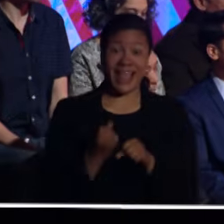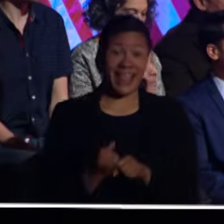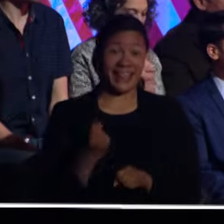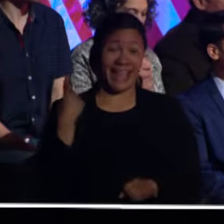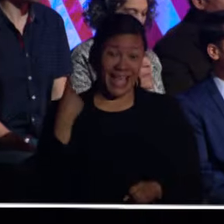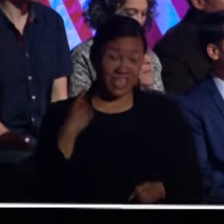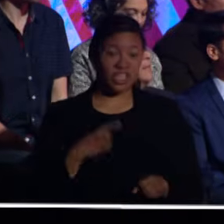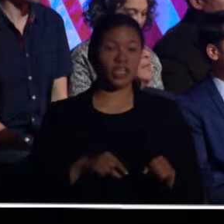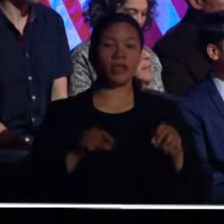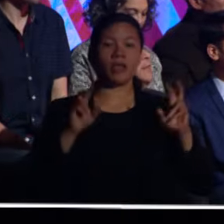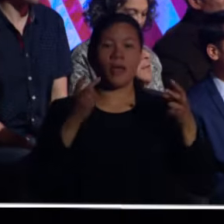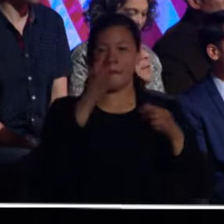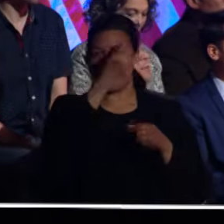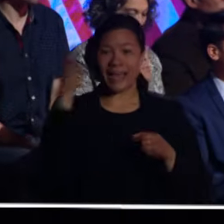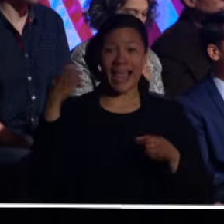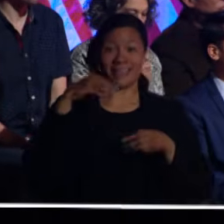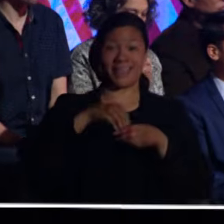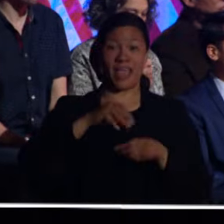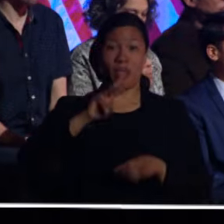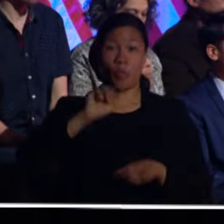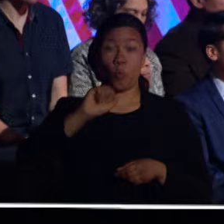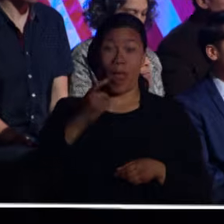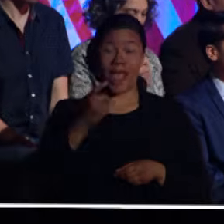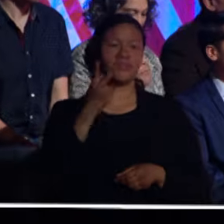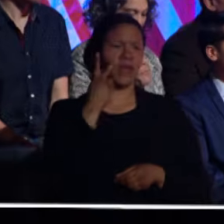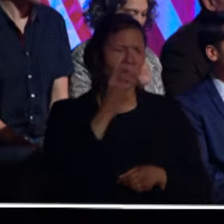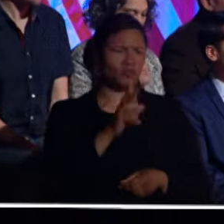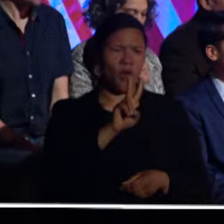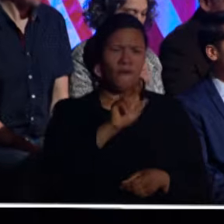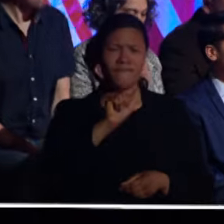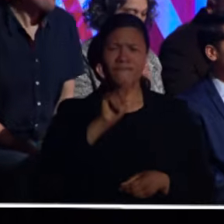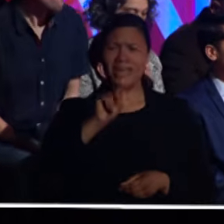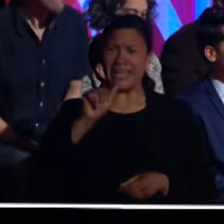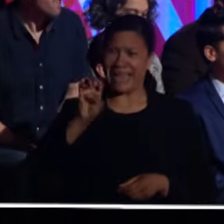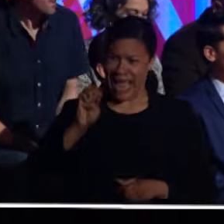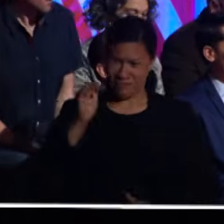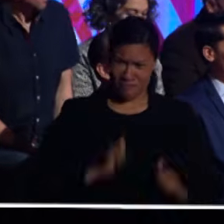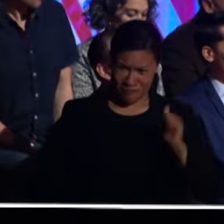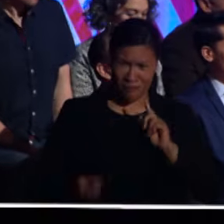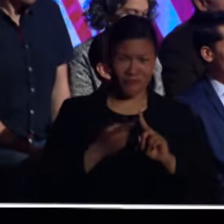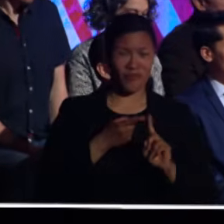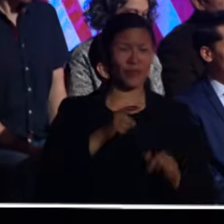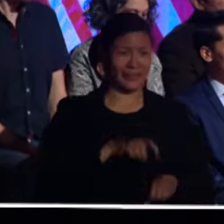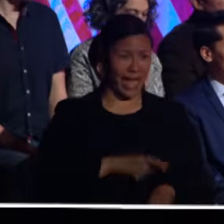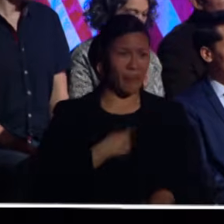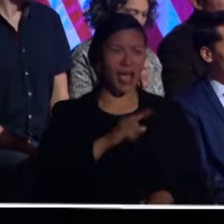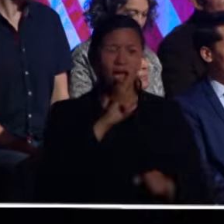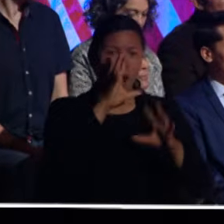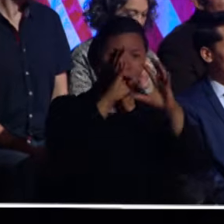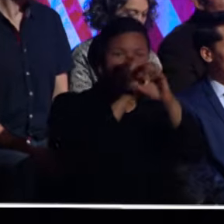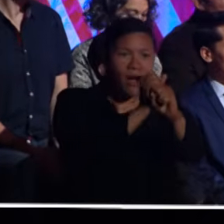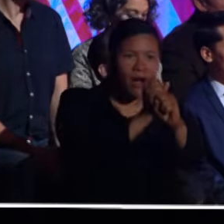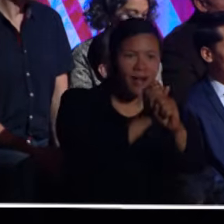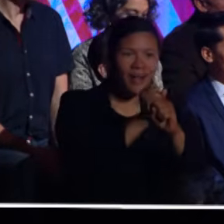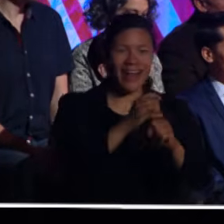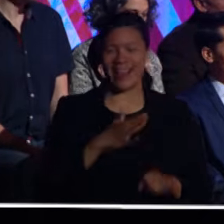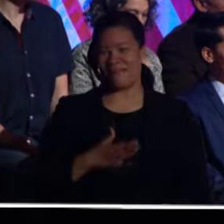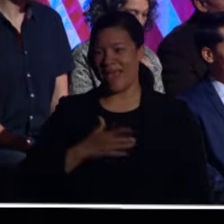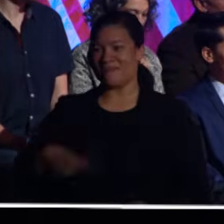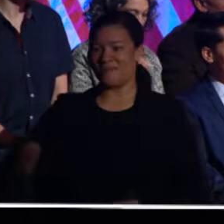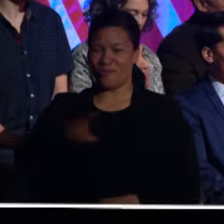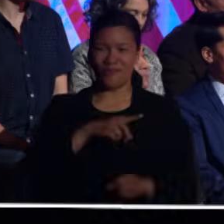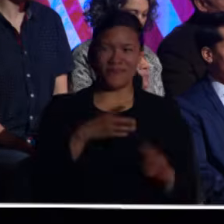in Wax, where I got to see Vinay perform for the first time. And I am so glad that you all